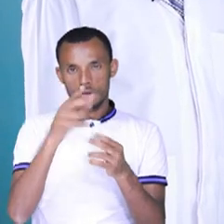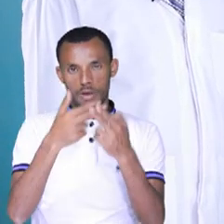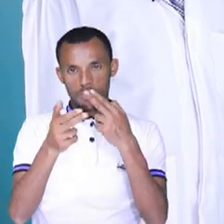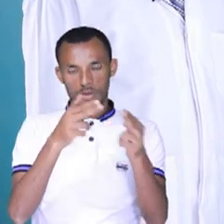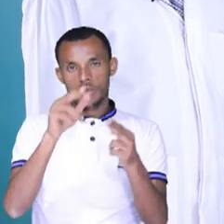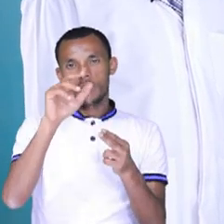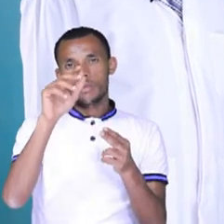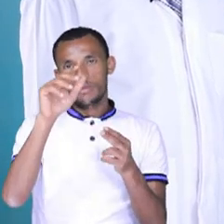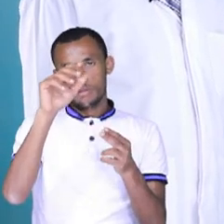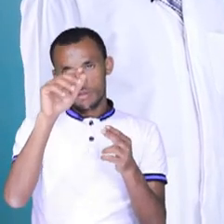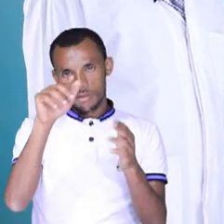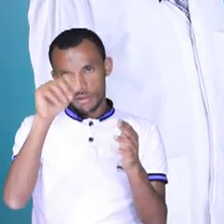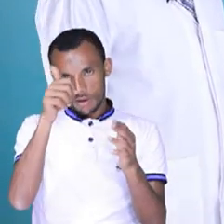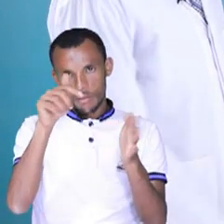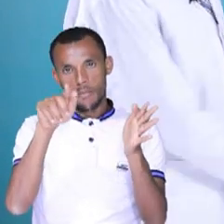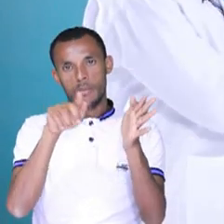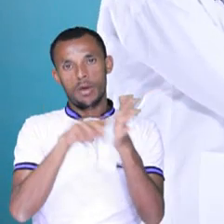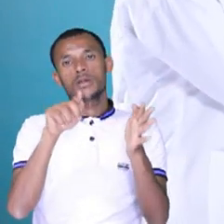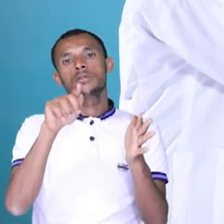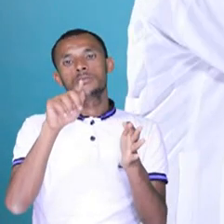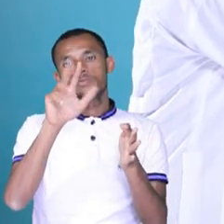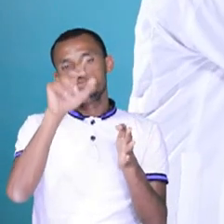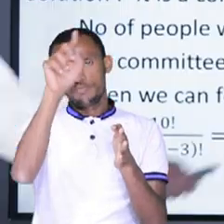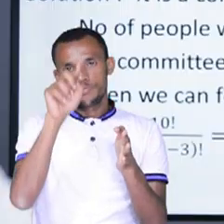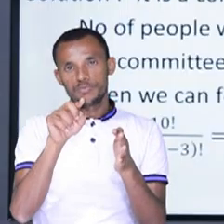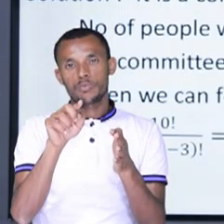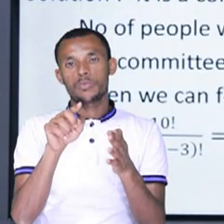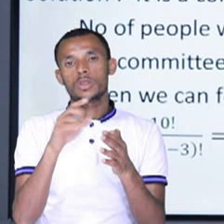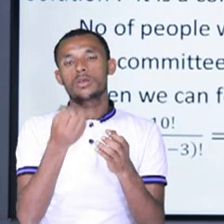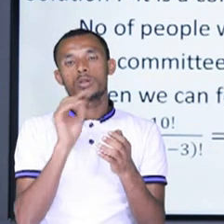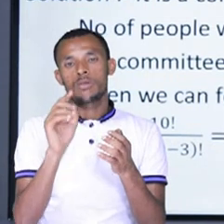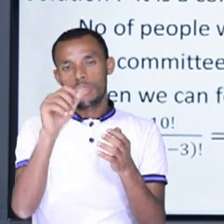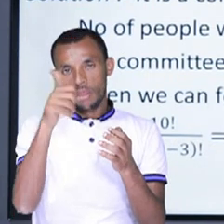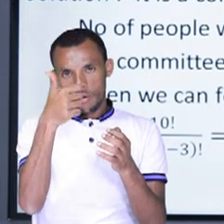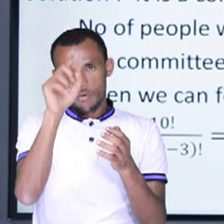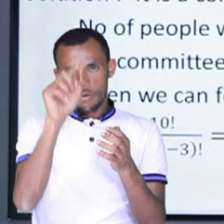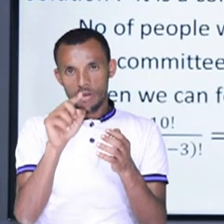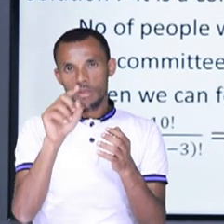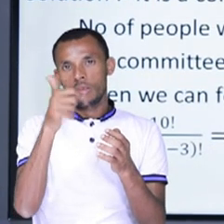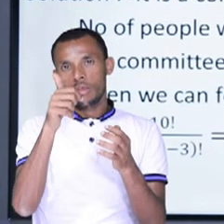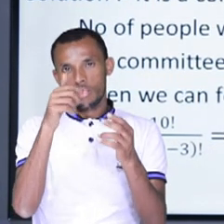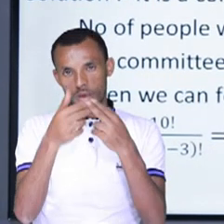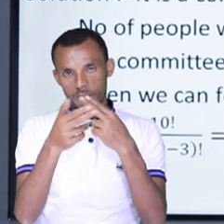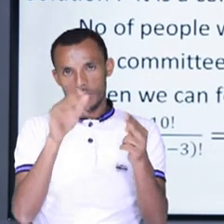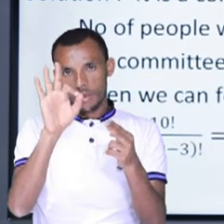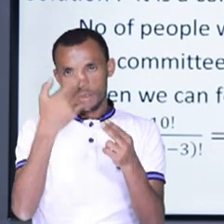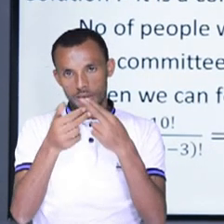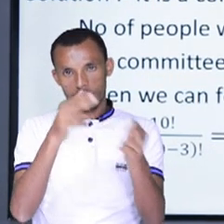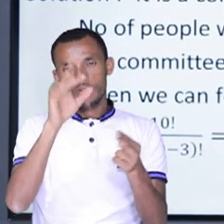10 minus 3 factorial. What is that? 10 factorial, 10 times 9 times 8